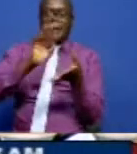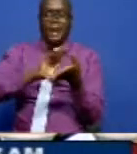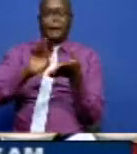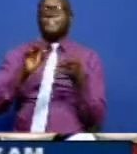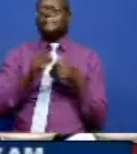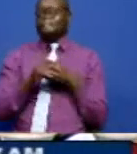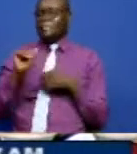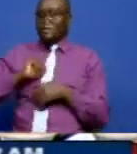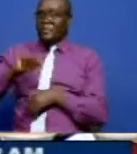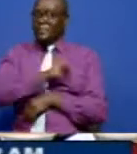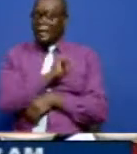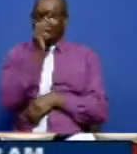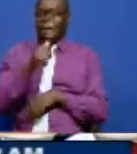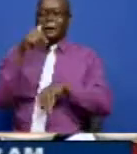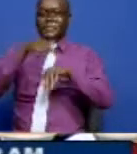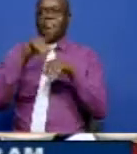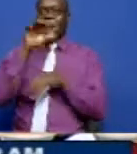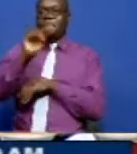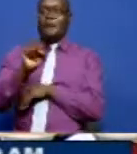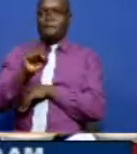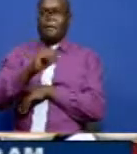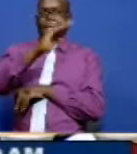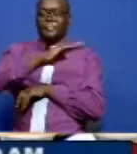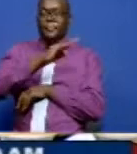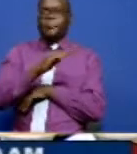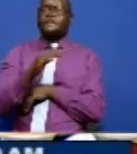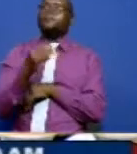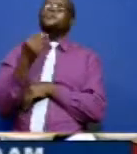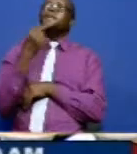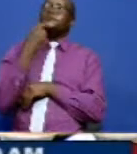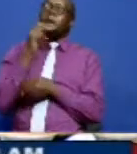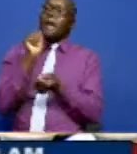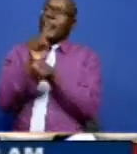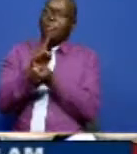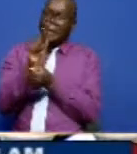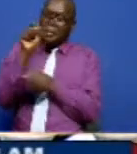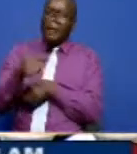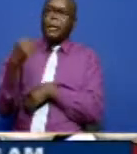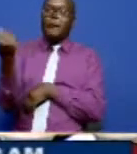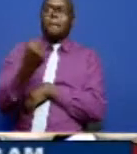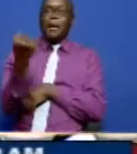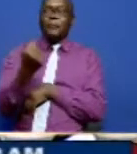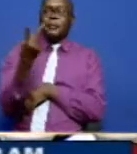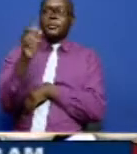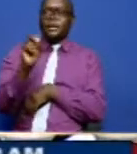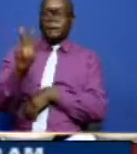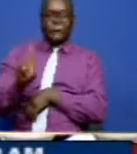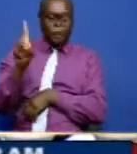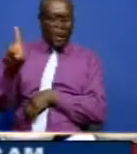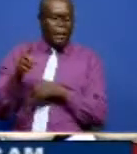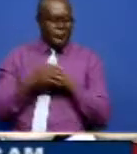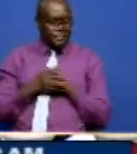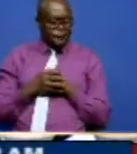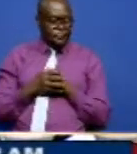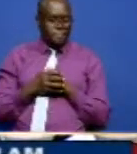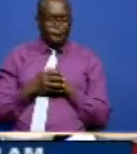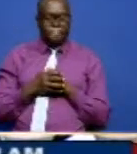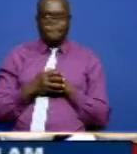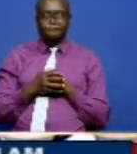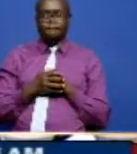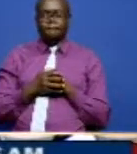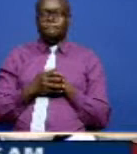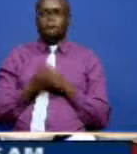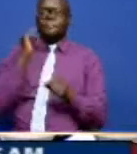Senate by 5 p.m. Tuesday, 11th of May 2021, setting out,